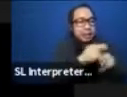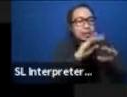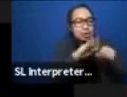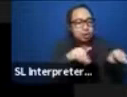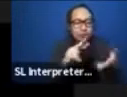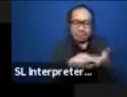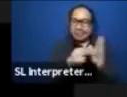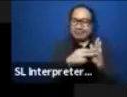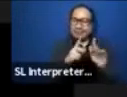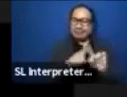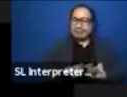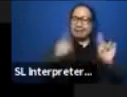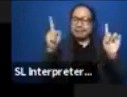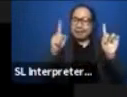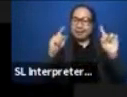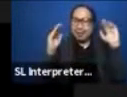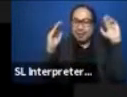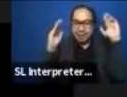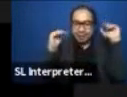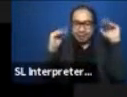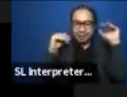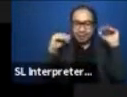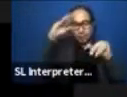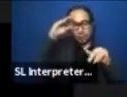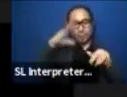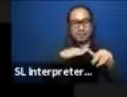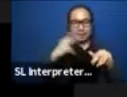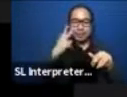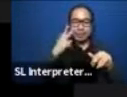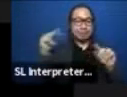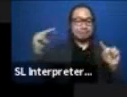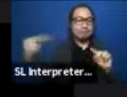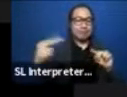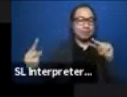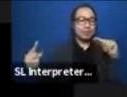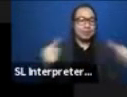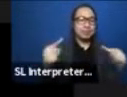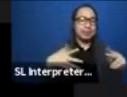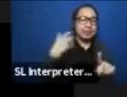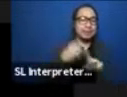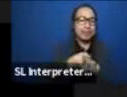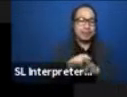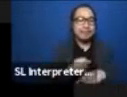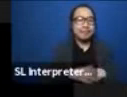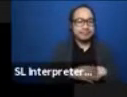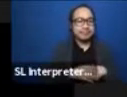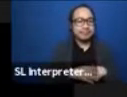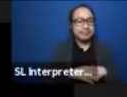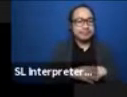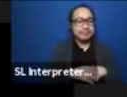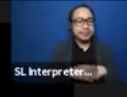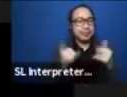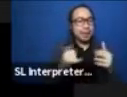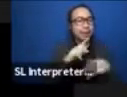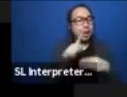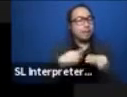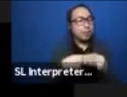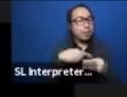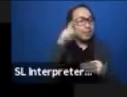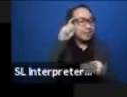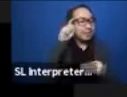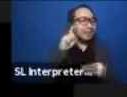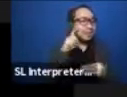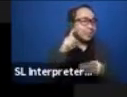that amongst men networks that have been built. In sexual, so around sexual practices and safe